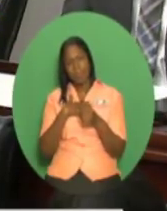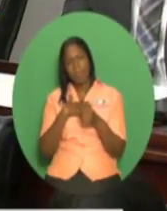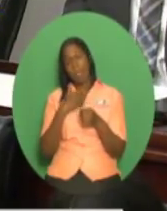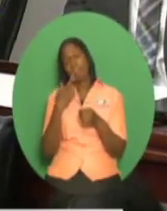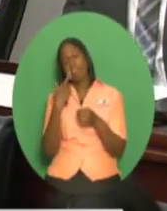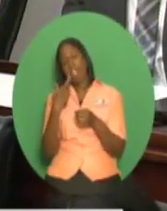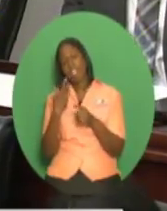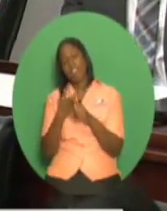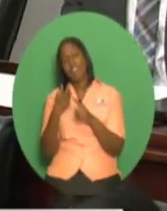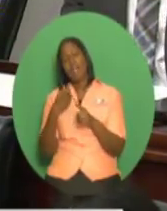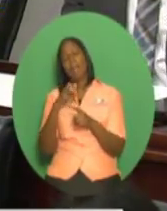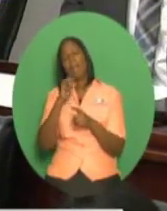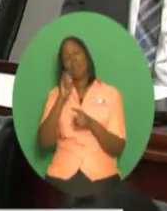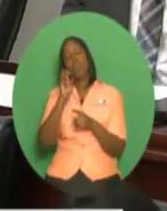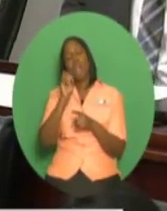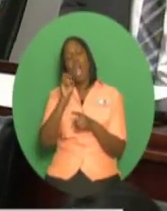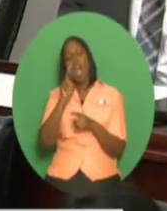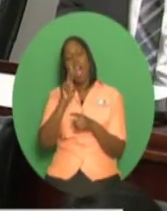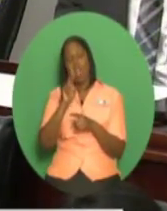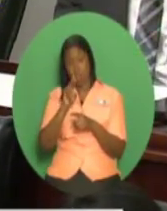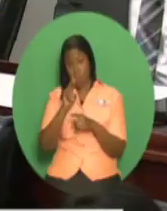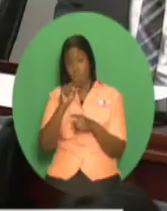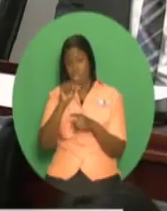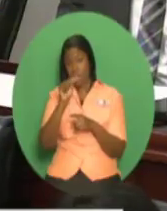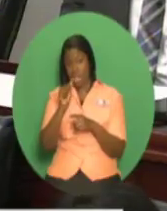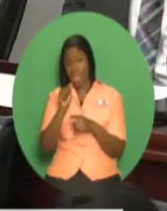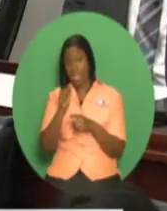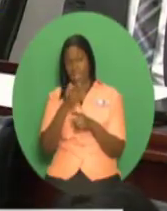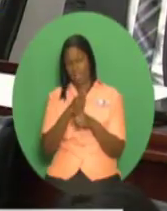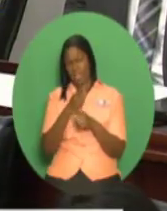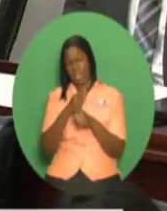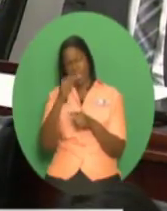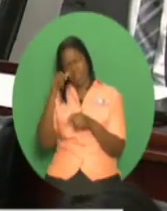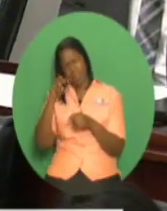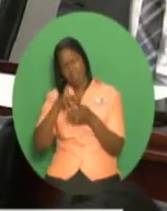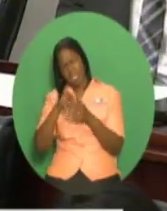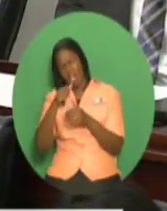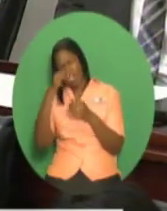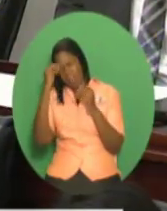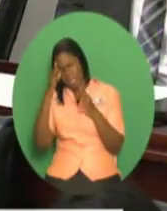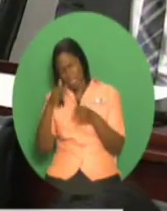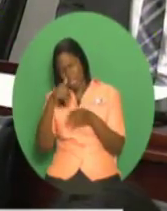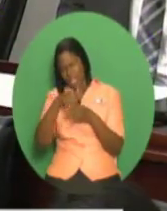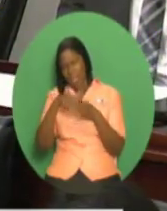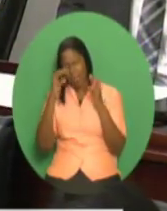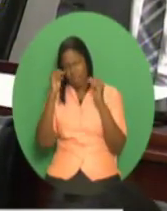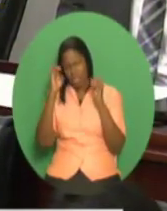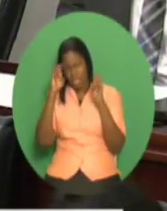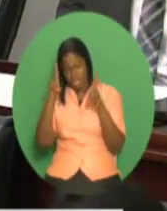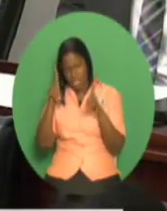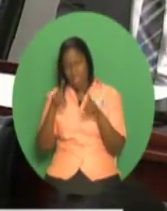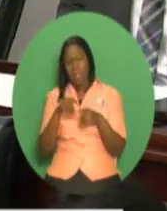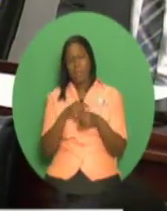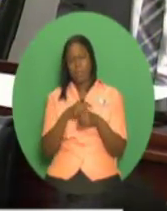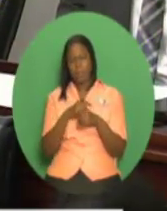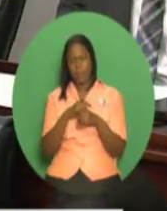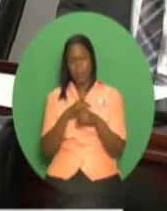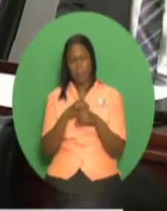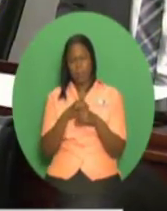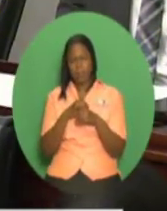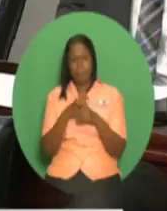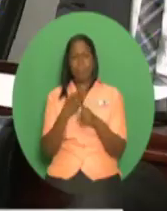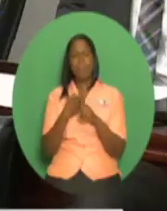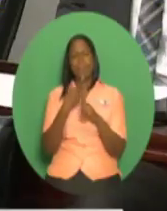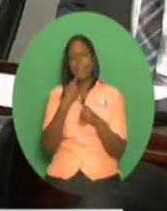Meruga made mention of this. And this will allow our teachers to